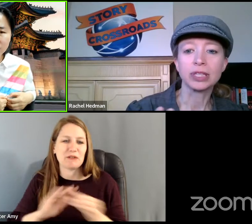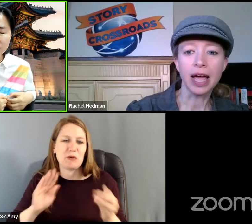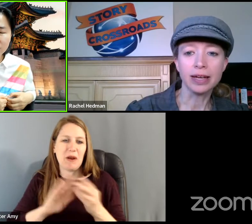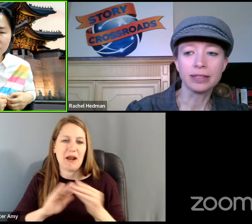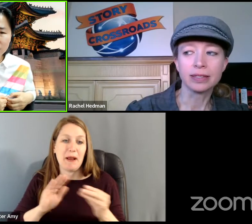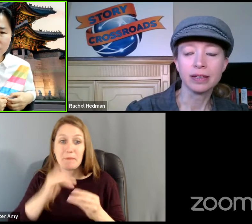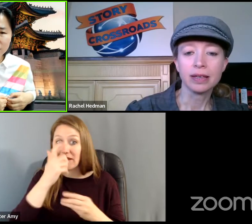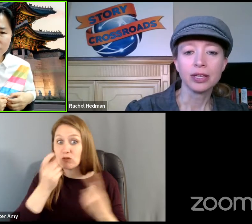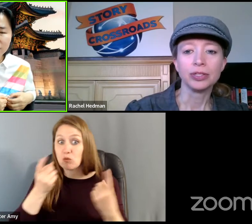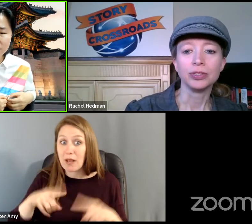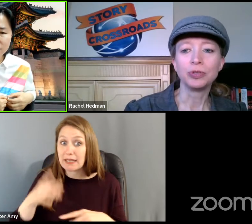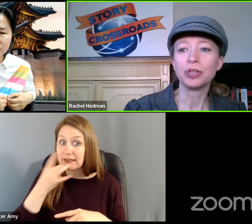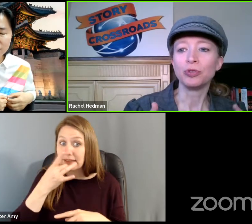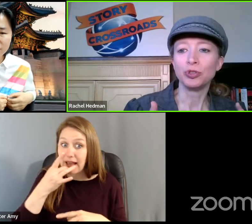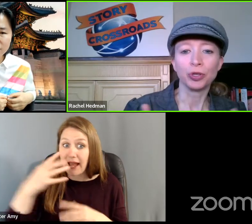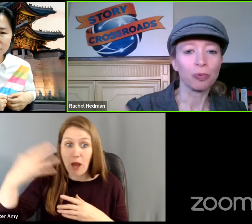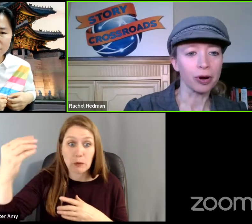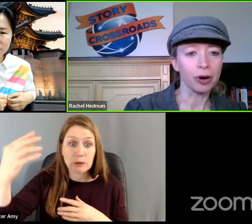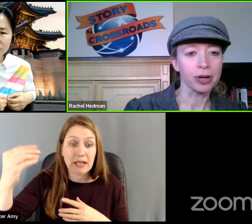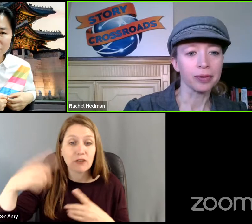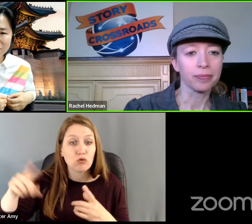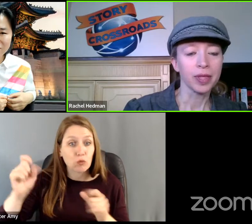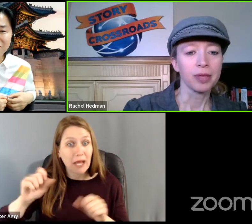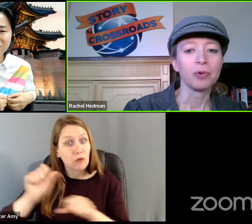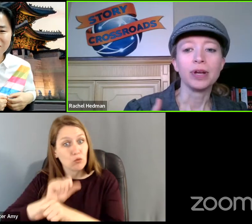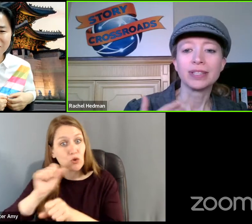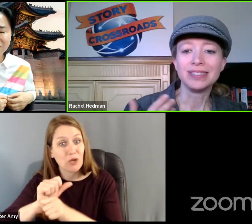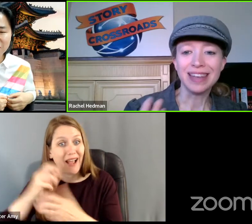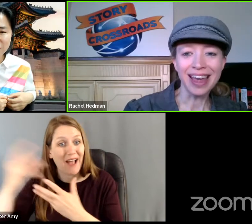when there's light, you can do your work.